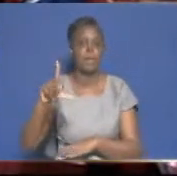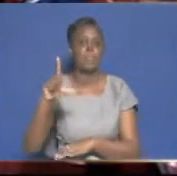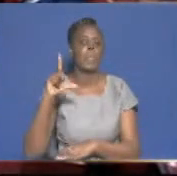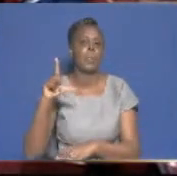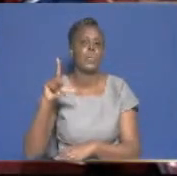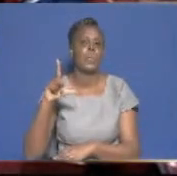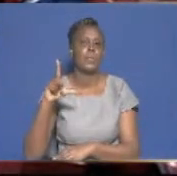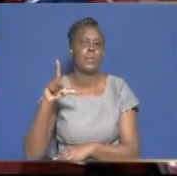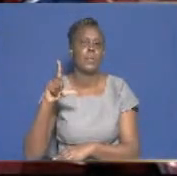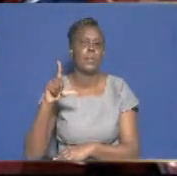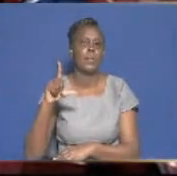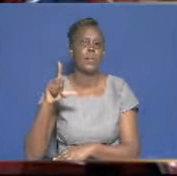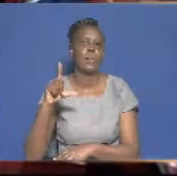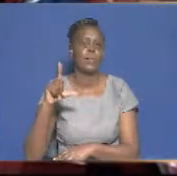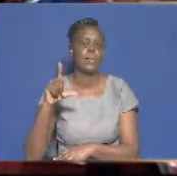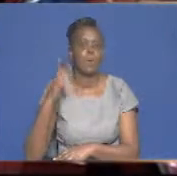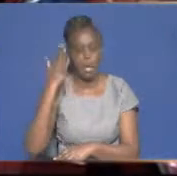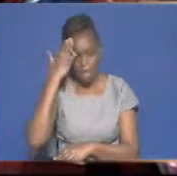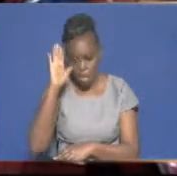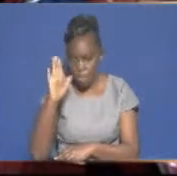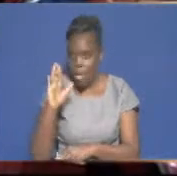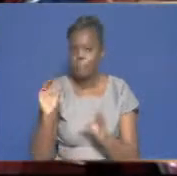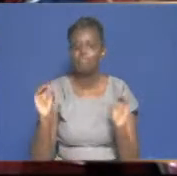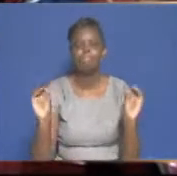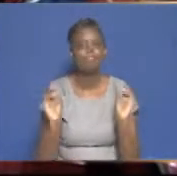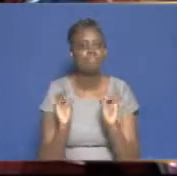said, they were not even aware we were discussing it.